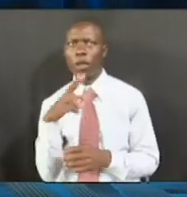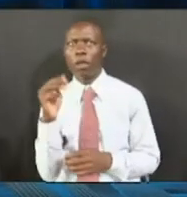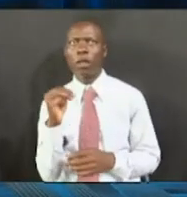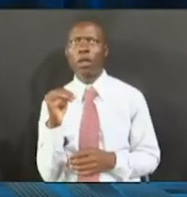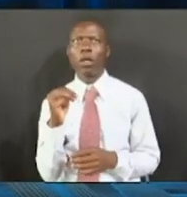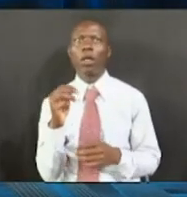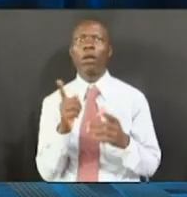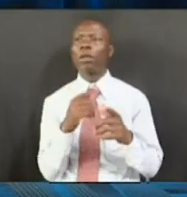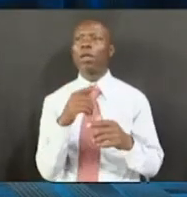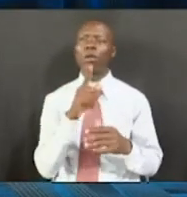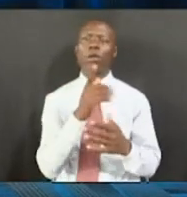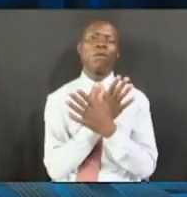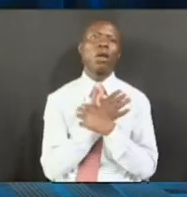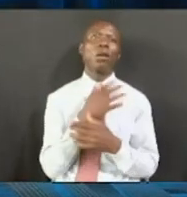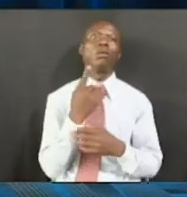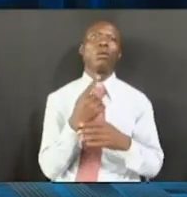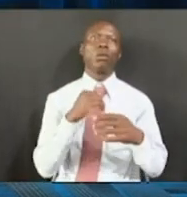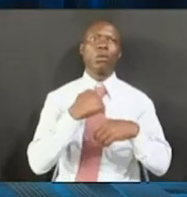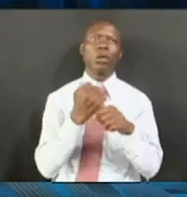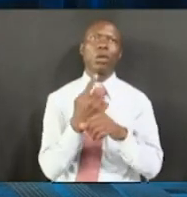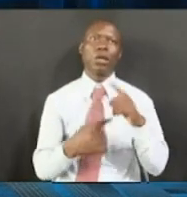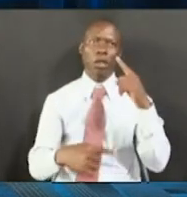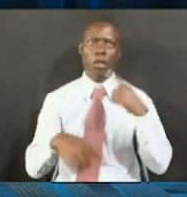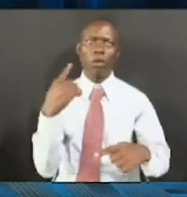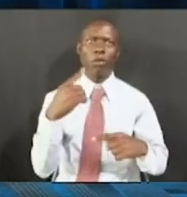you a champion when you connect yourself with him.